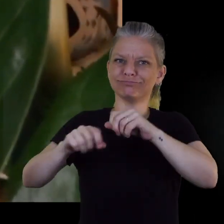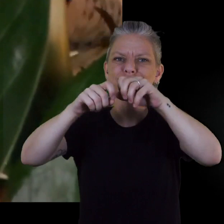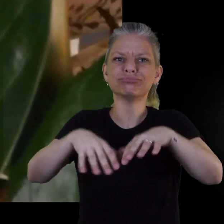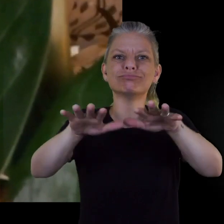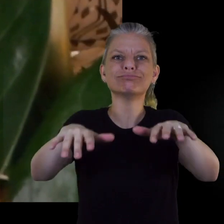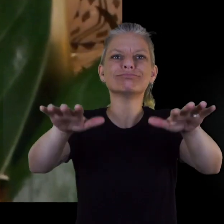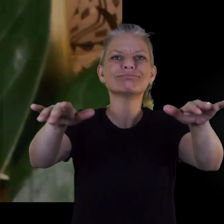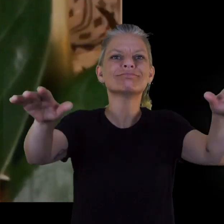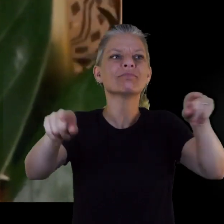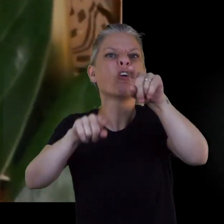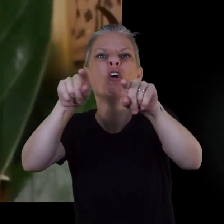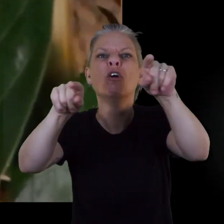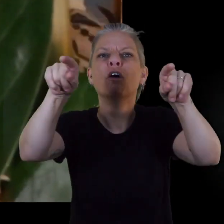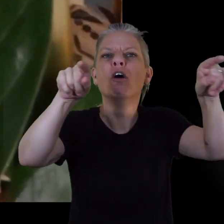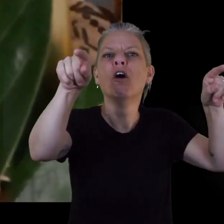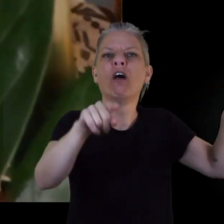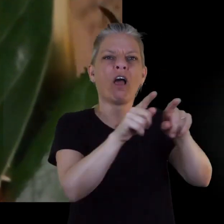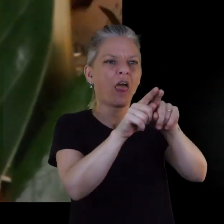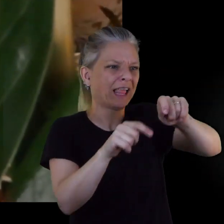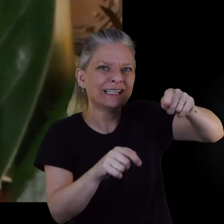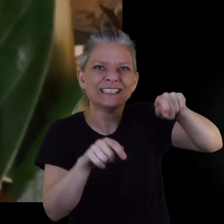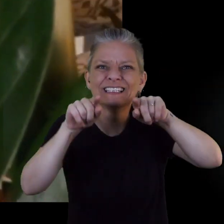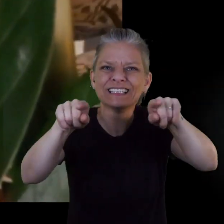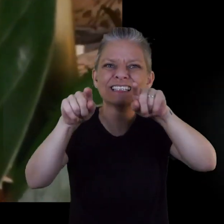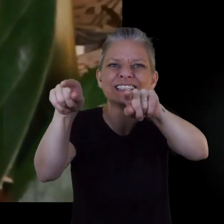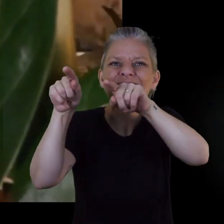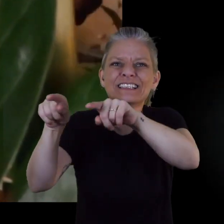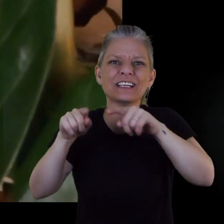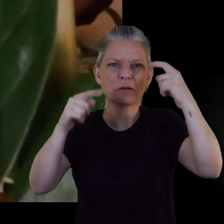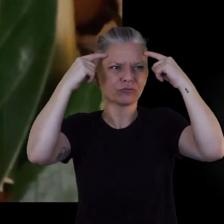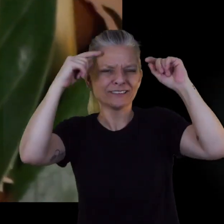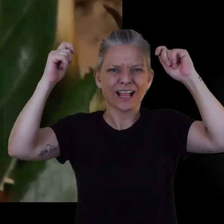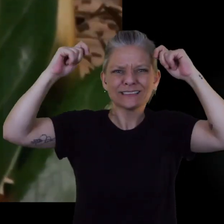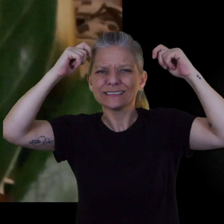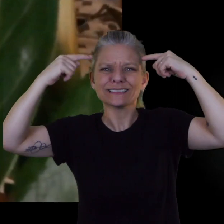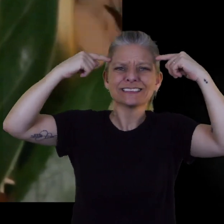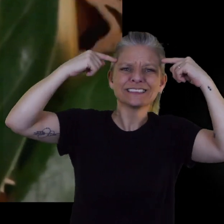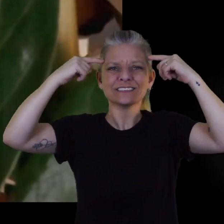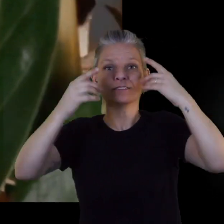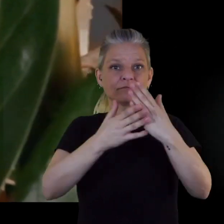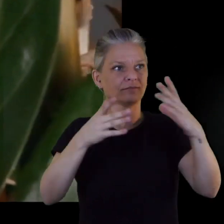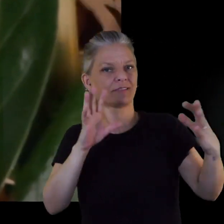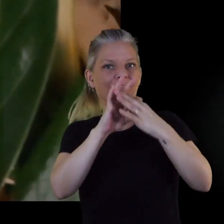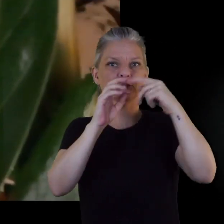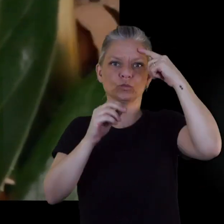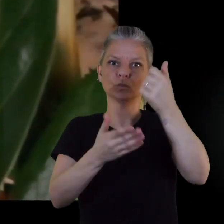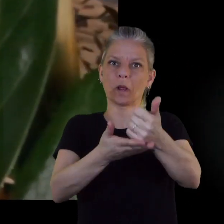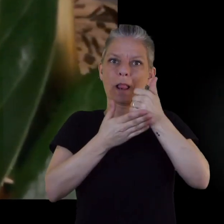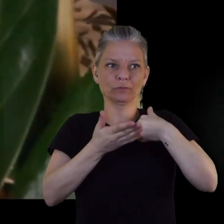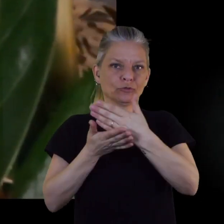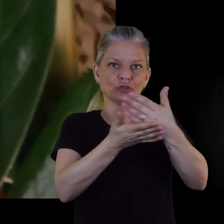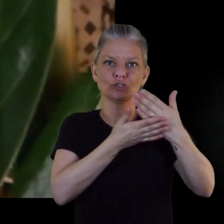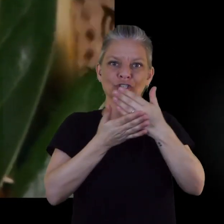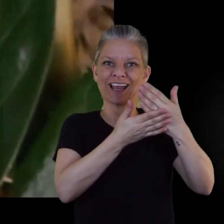on the keys like a stainless. Brain cells empty except for the love that came with connecting to those who we share this plane with. The crown may crack,